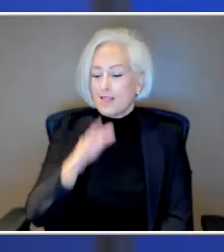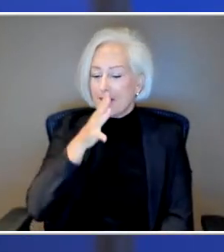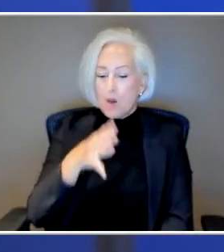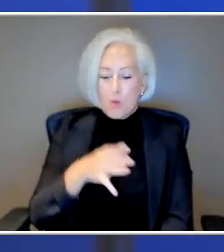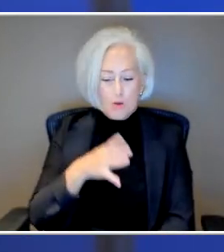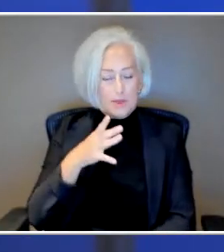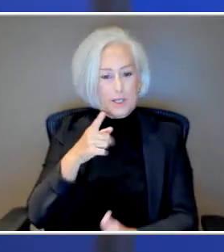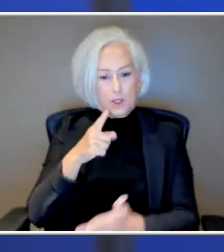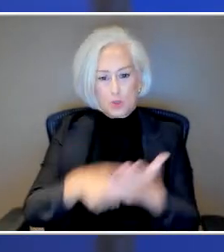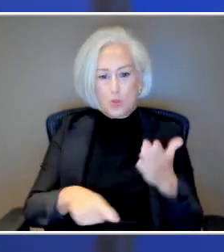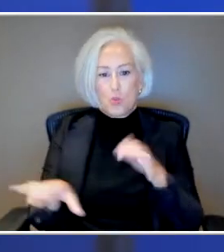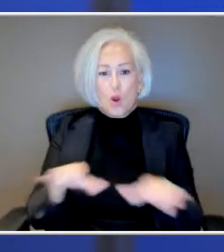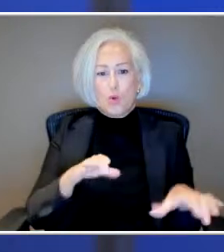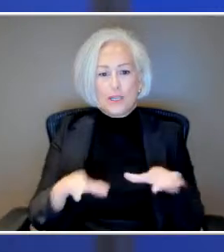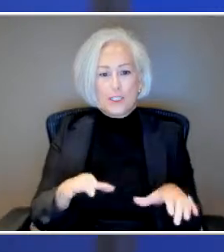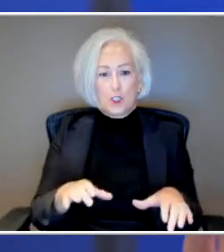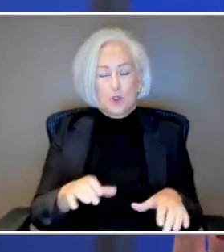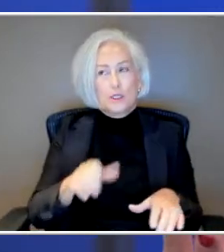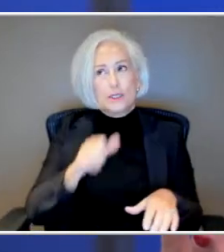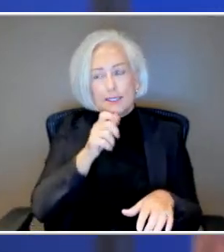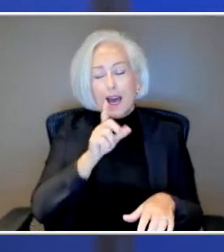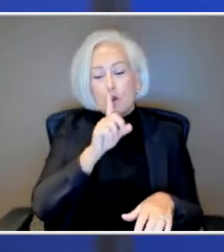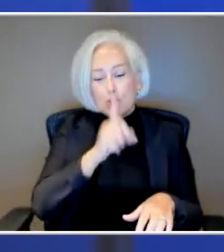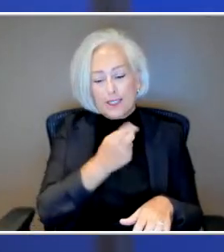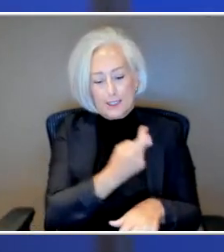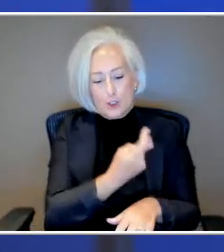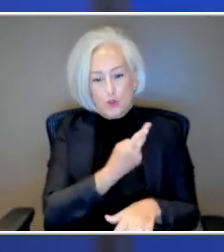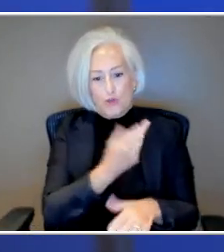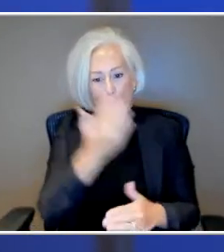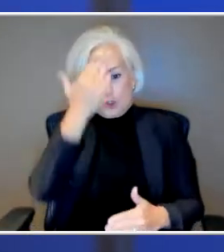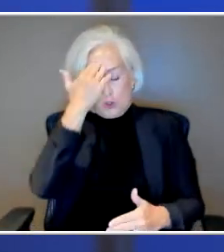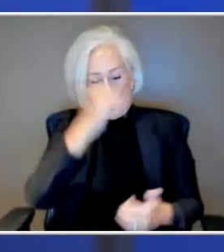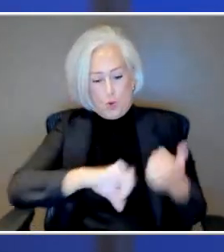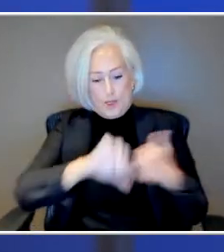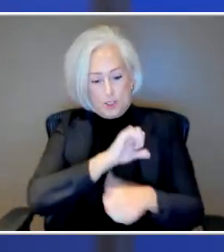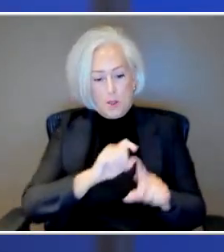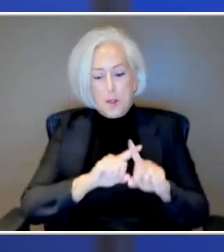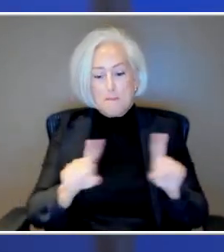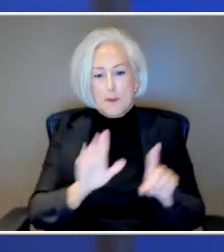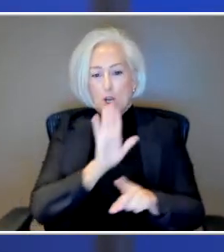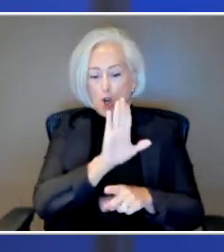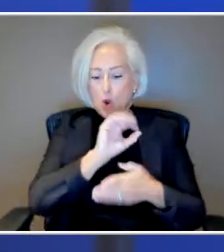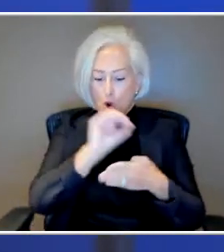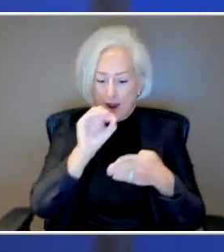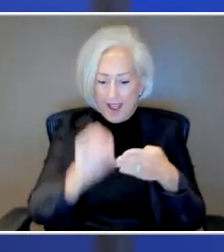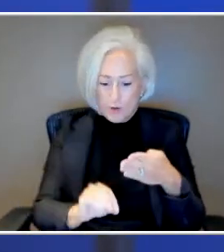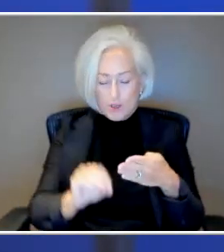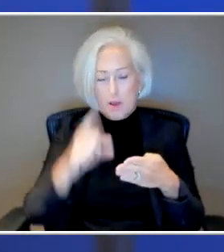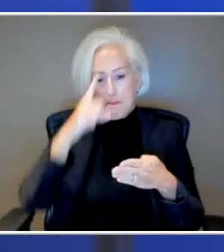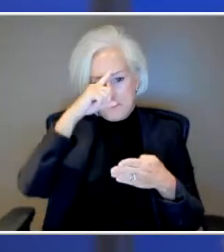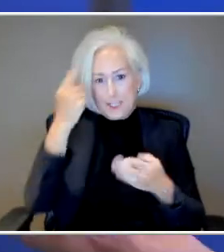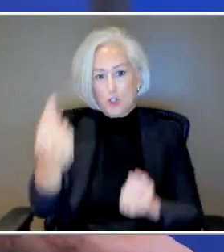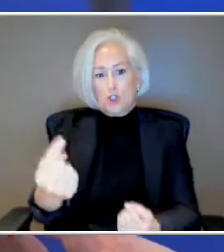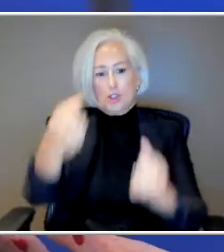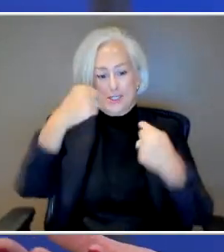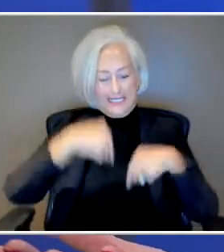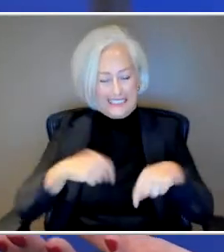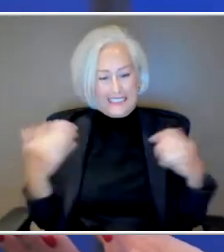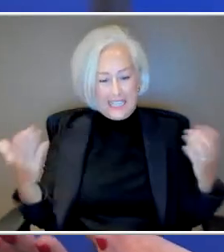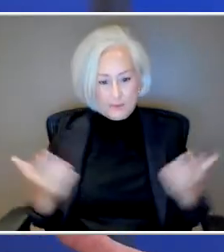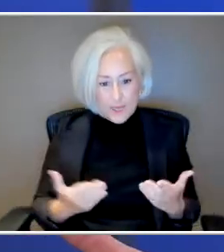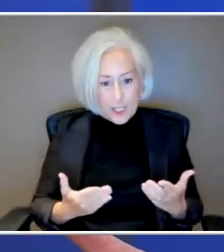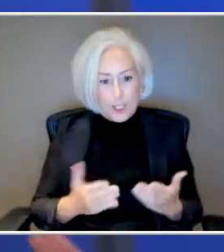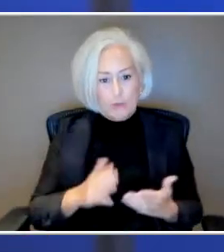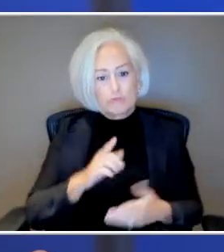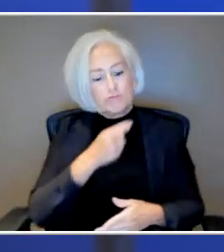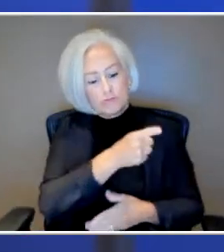personal tie to me. It is her outcome based on her coming here. Being her own advocate.